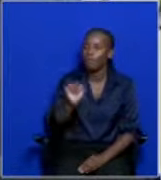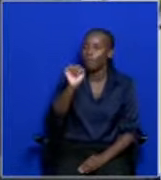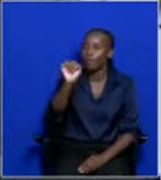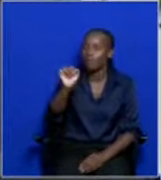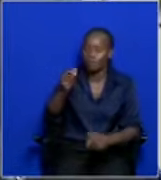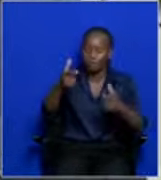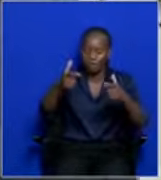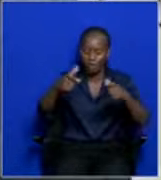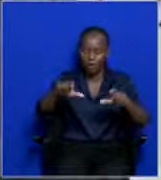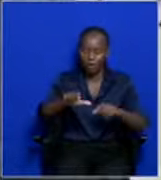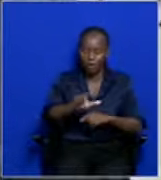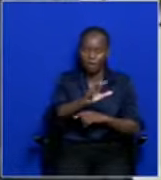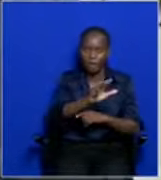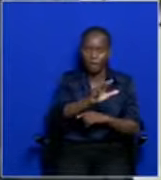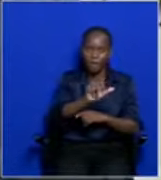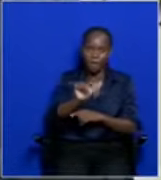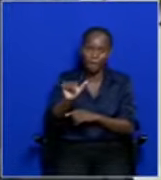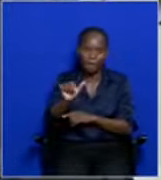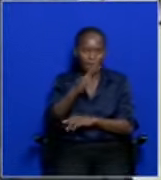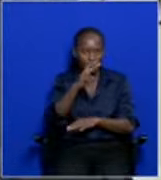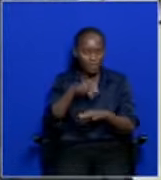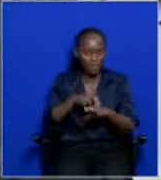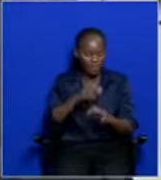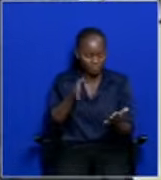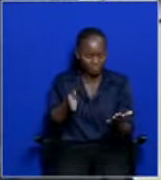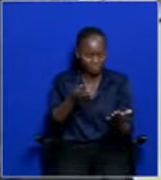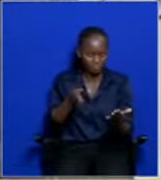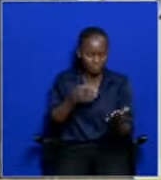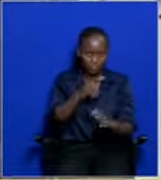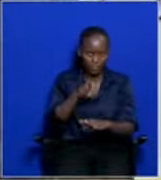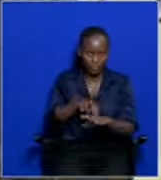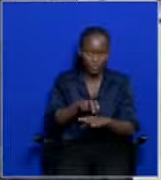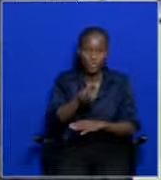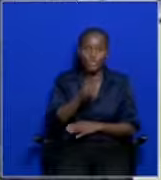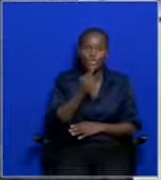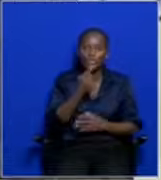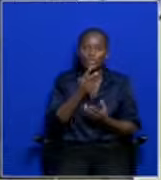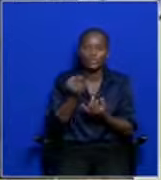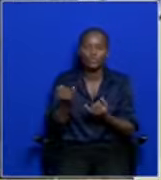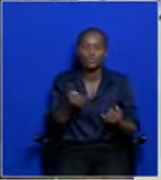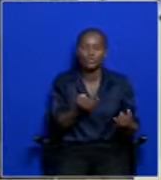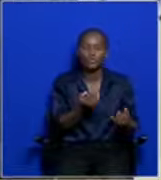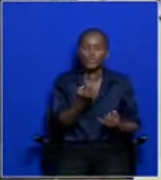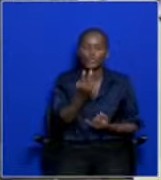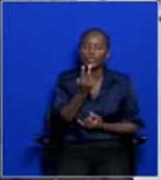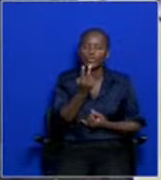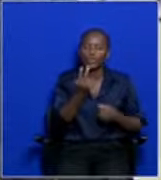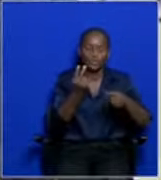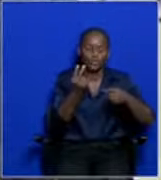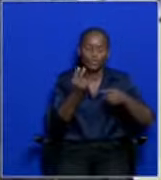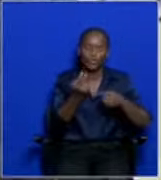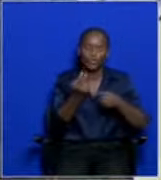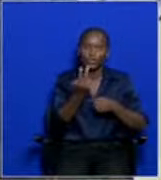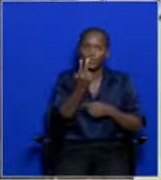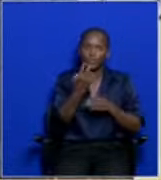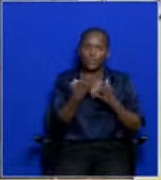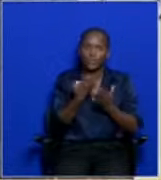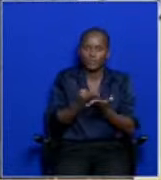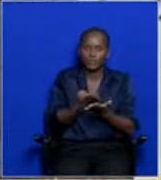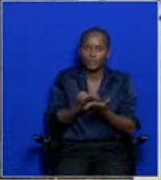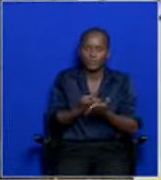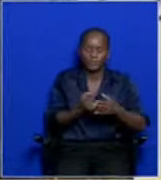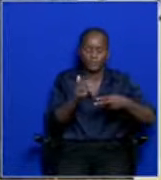there. You introduced two annexures, annexure TLM7 and